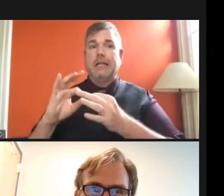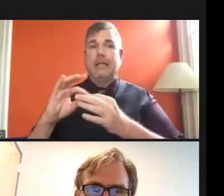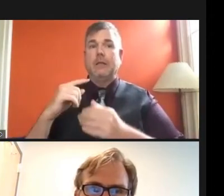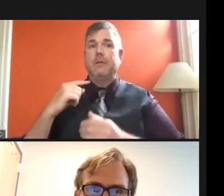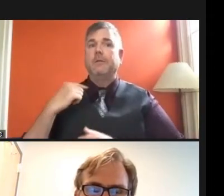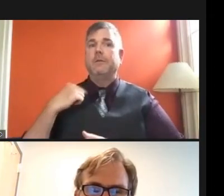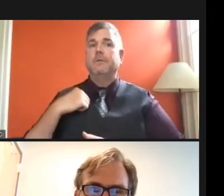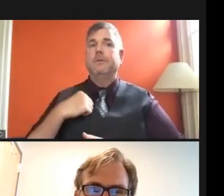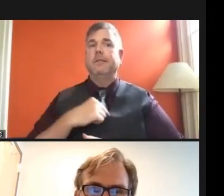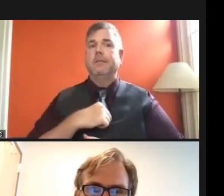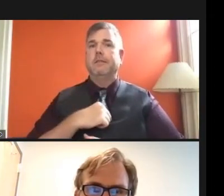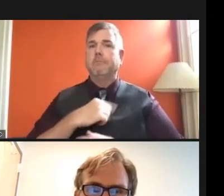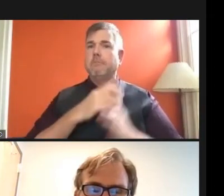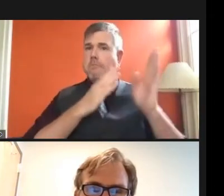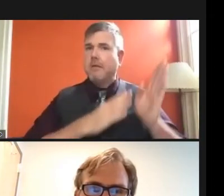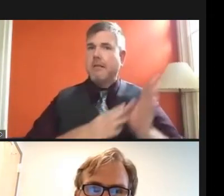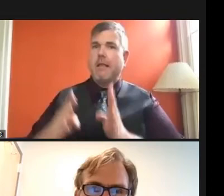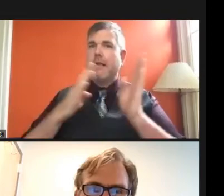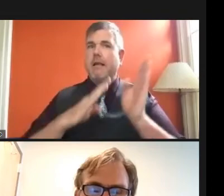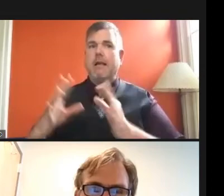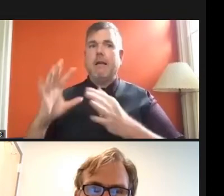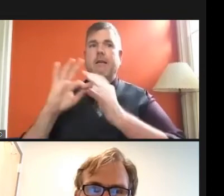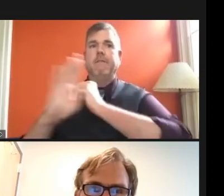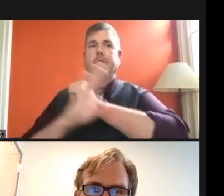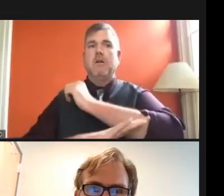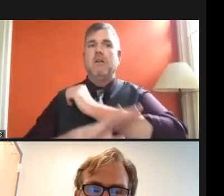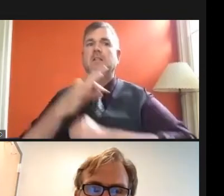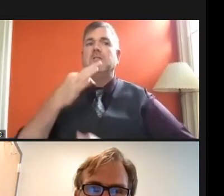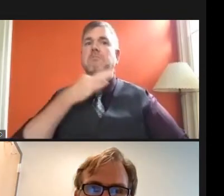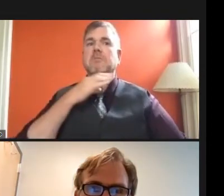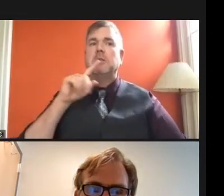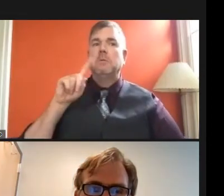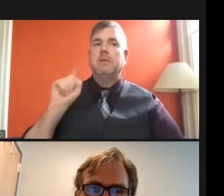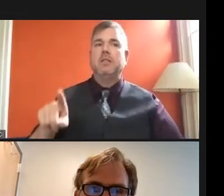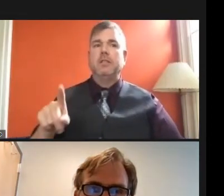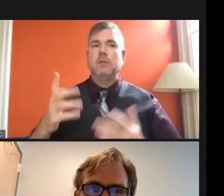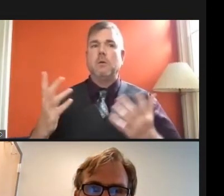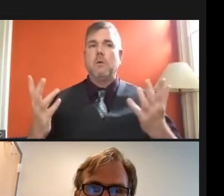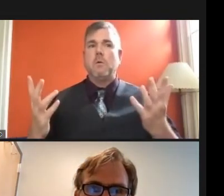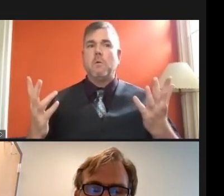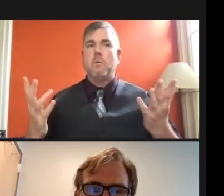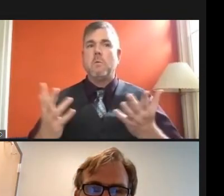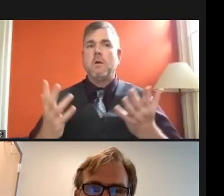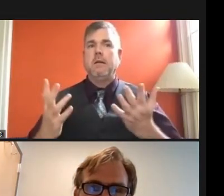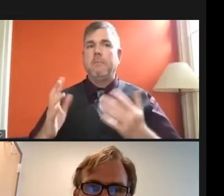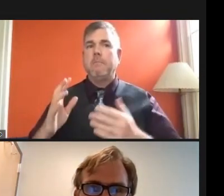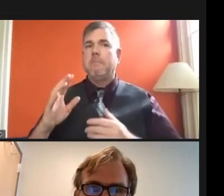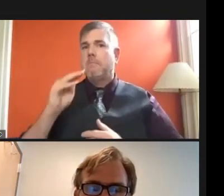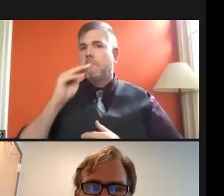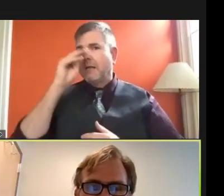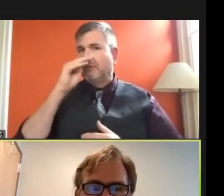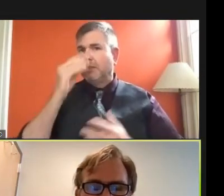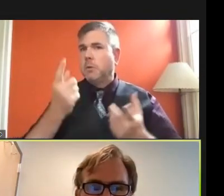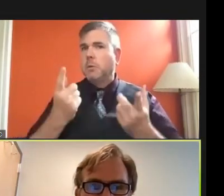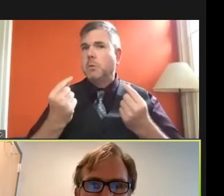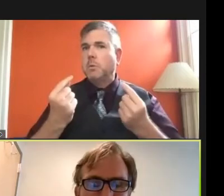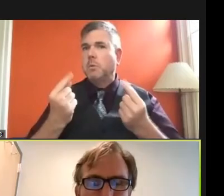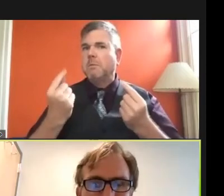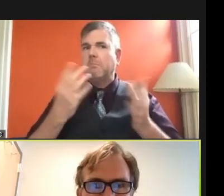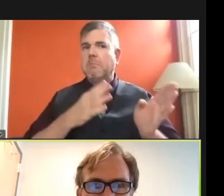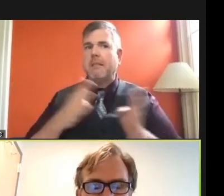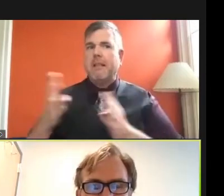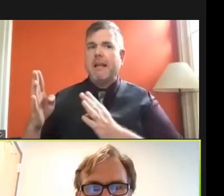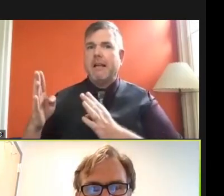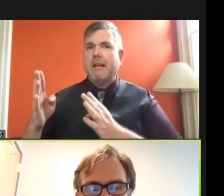Public Health is doing to plan and prepare, and who might be involved in that process? Yeah, I mean, we've had